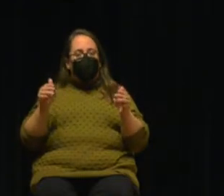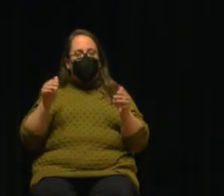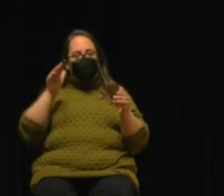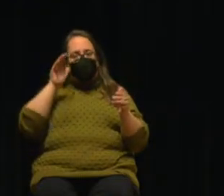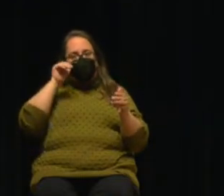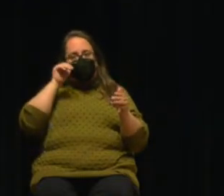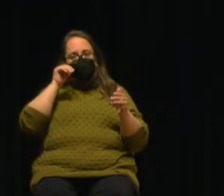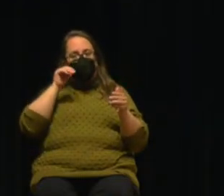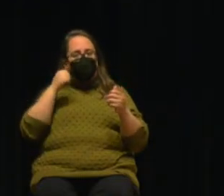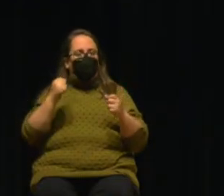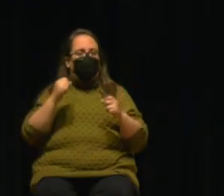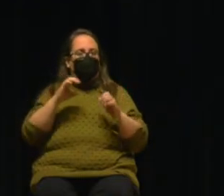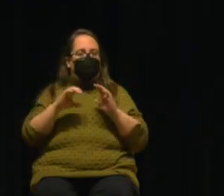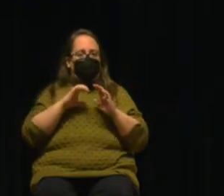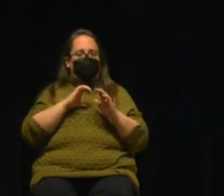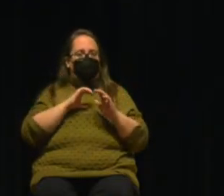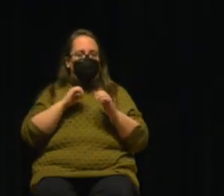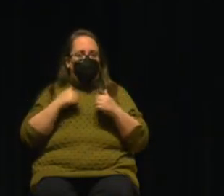remarkable character.